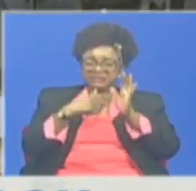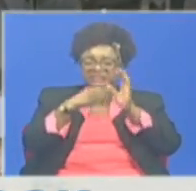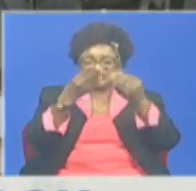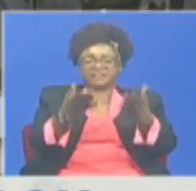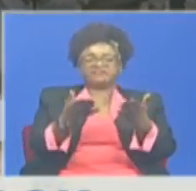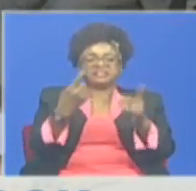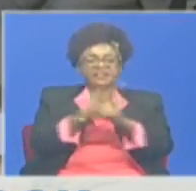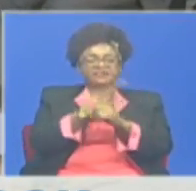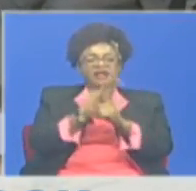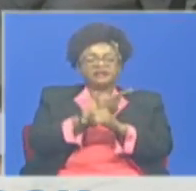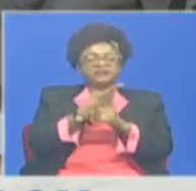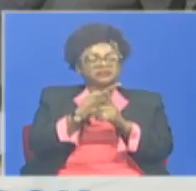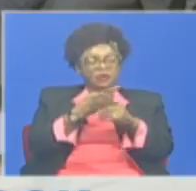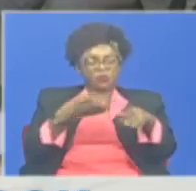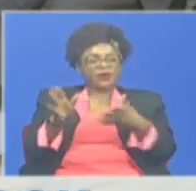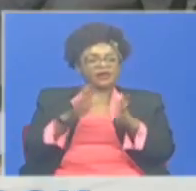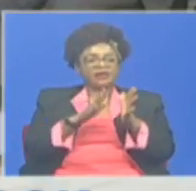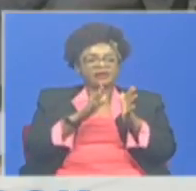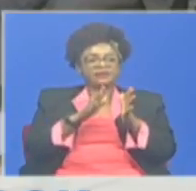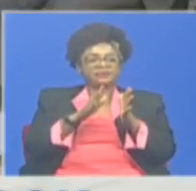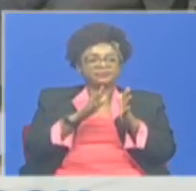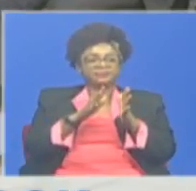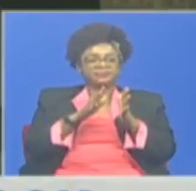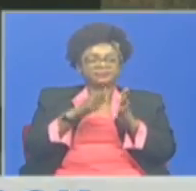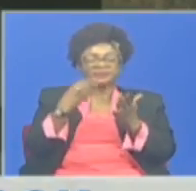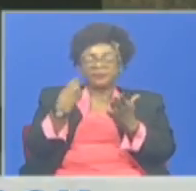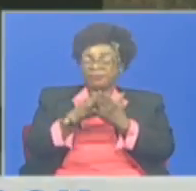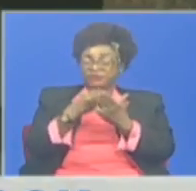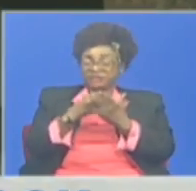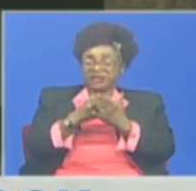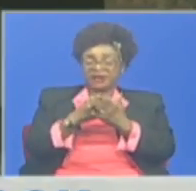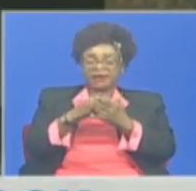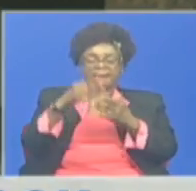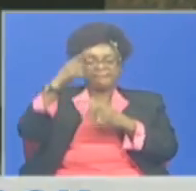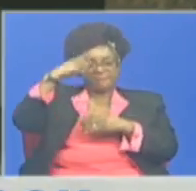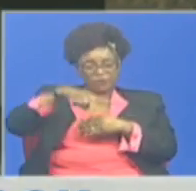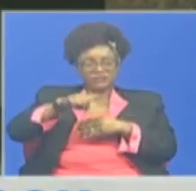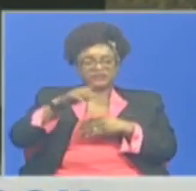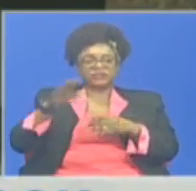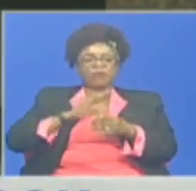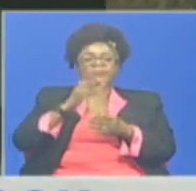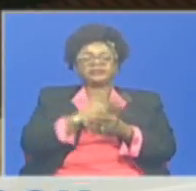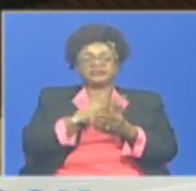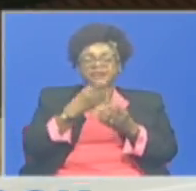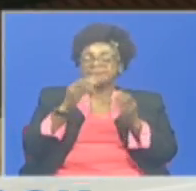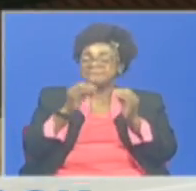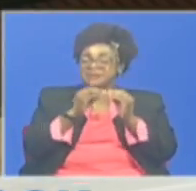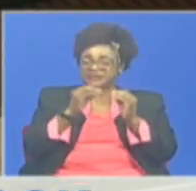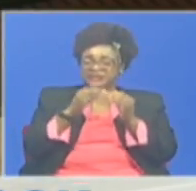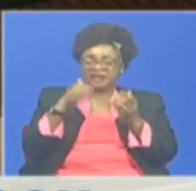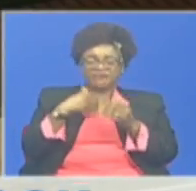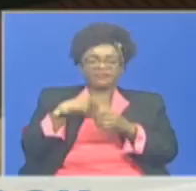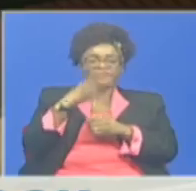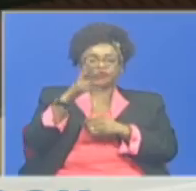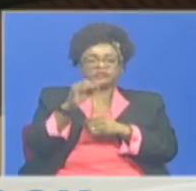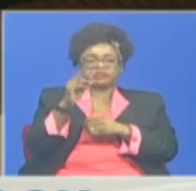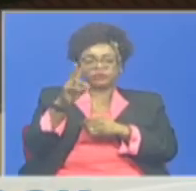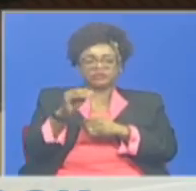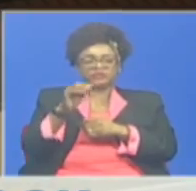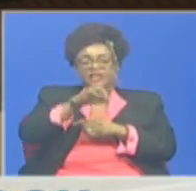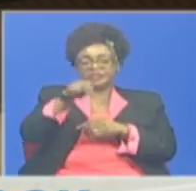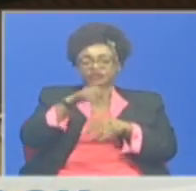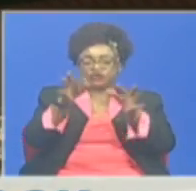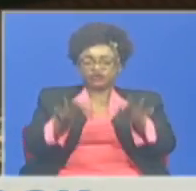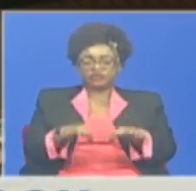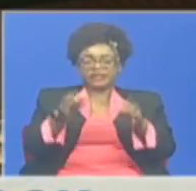bank, in its March 2020 Monetary Policy Committee meeting, projected 3.4% growth for 2020. The National Treasury, on the other hand,